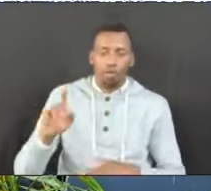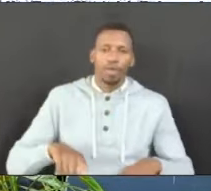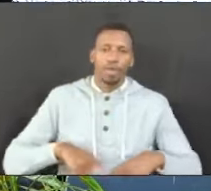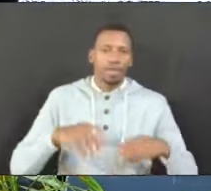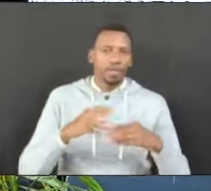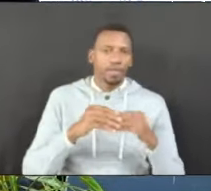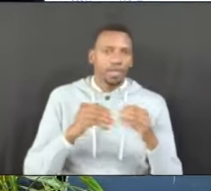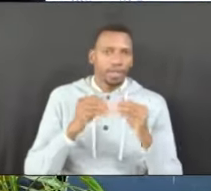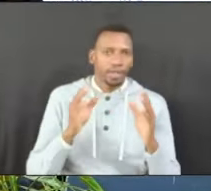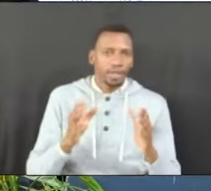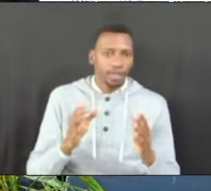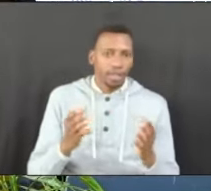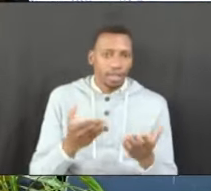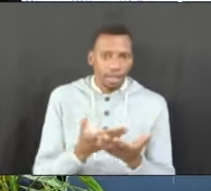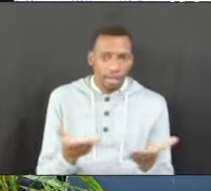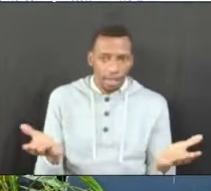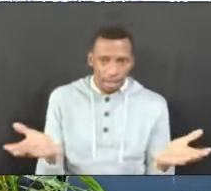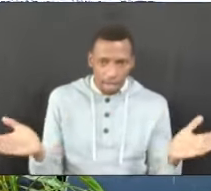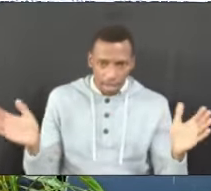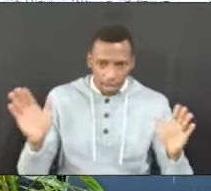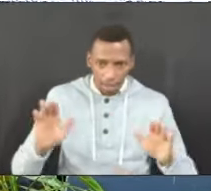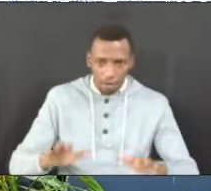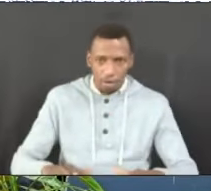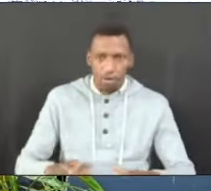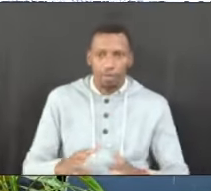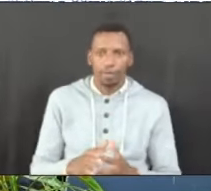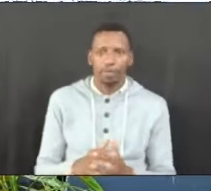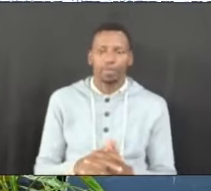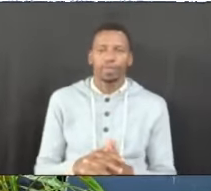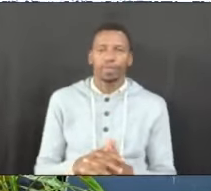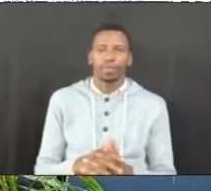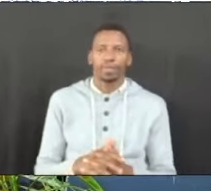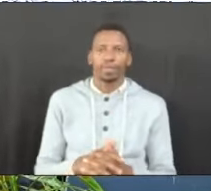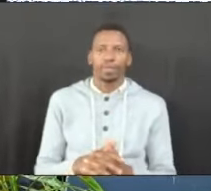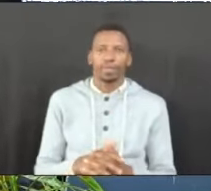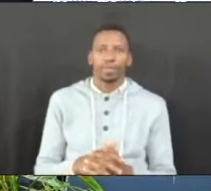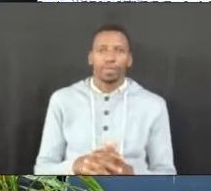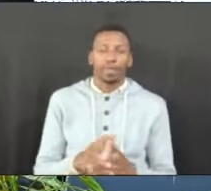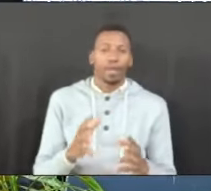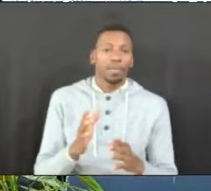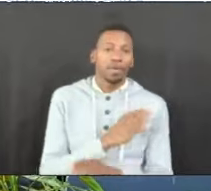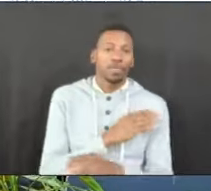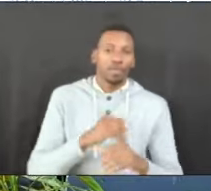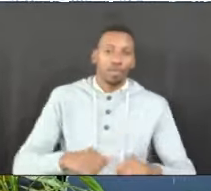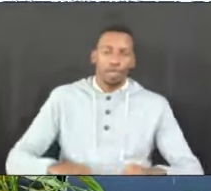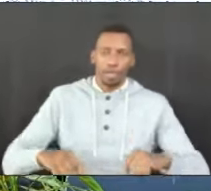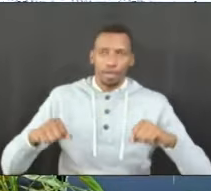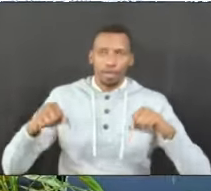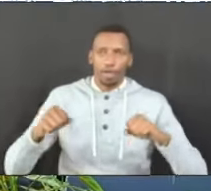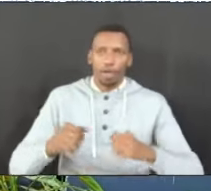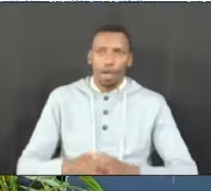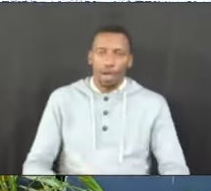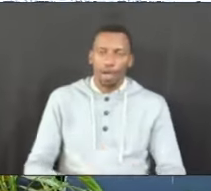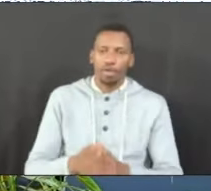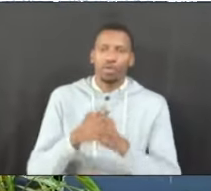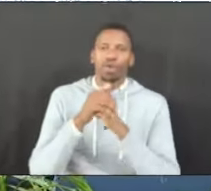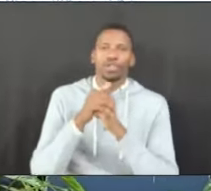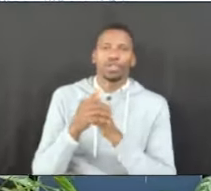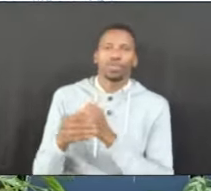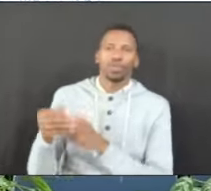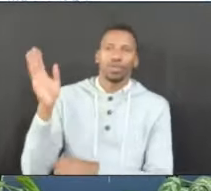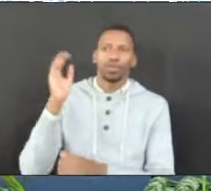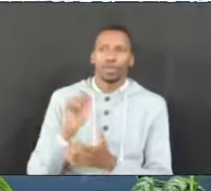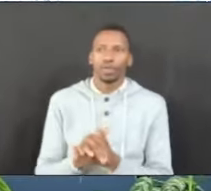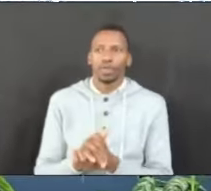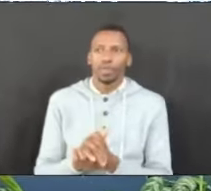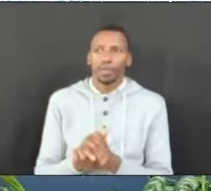They fell down on their faces before the throne and worshipped God. There is singing that